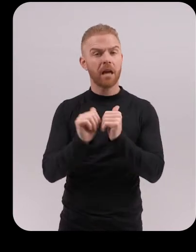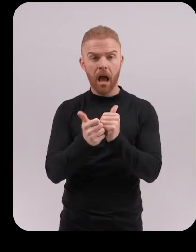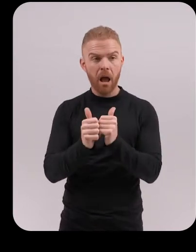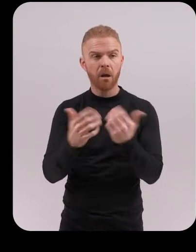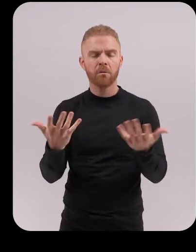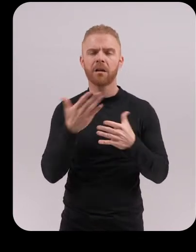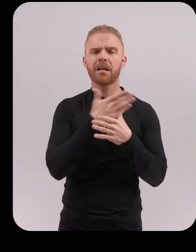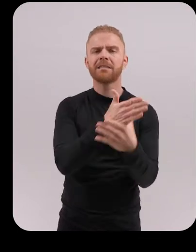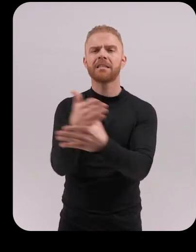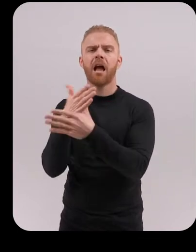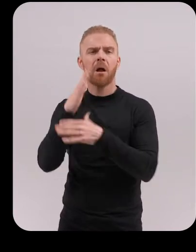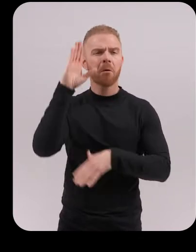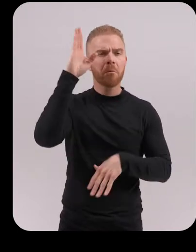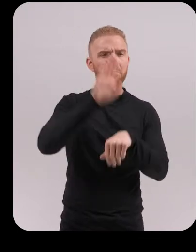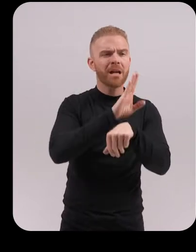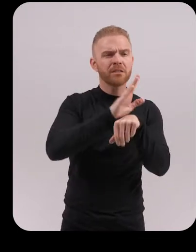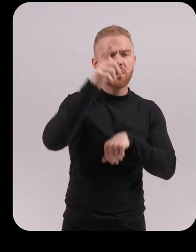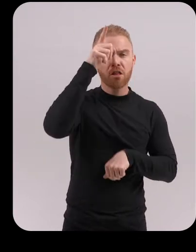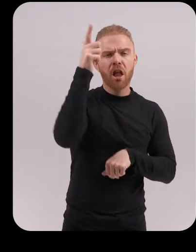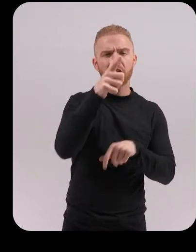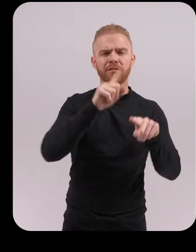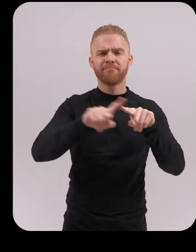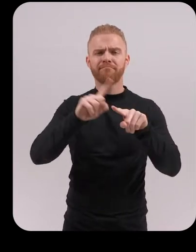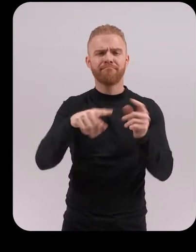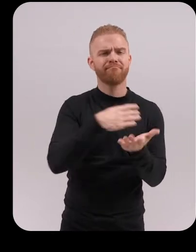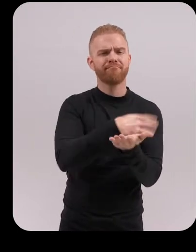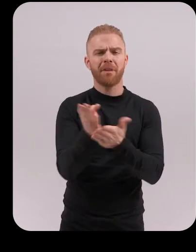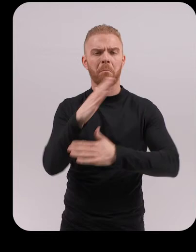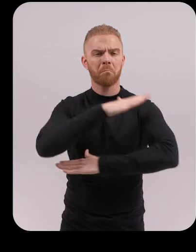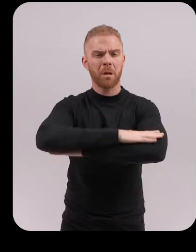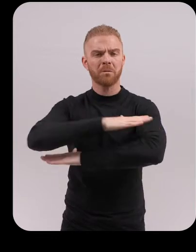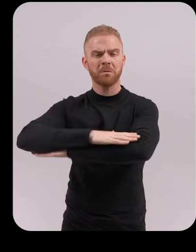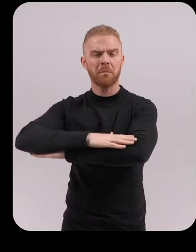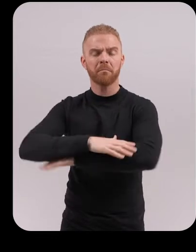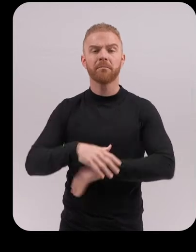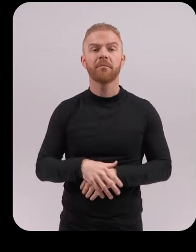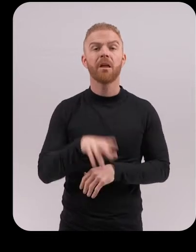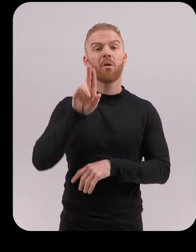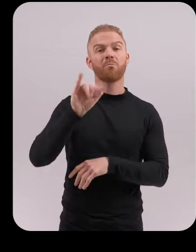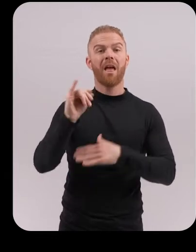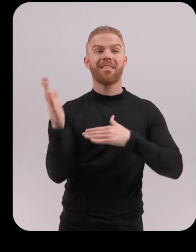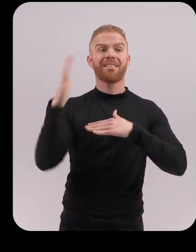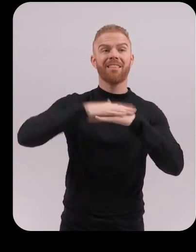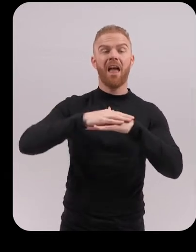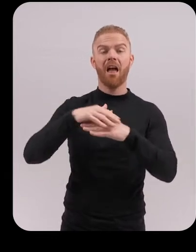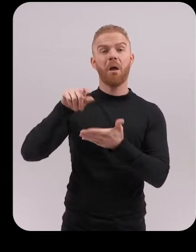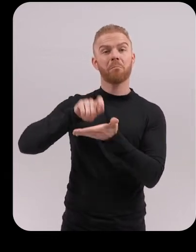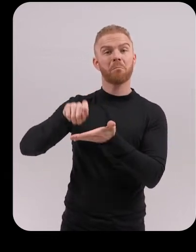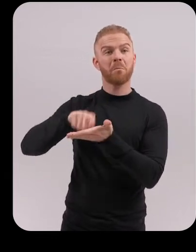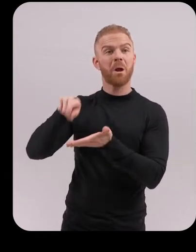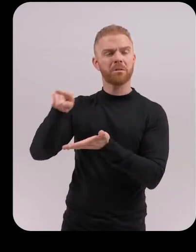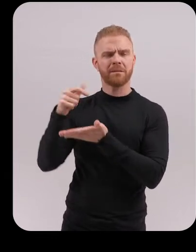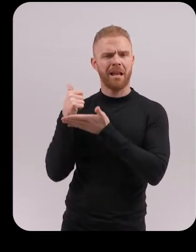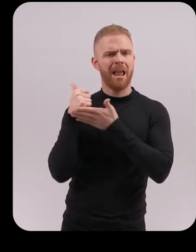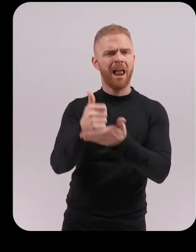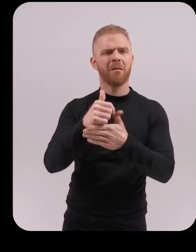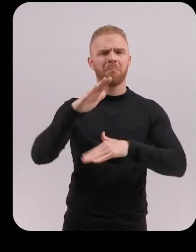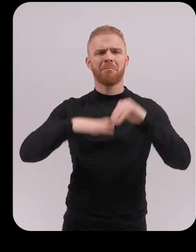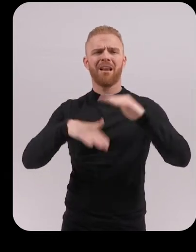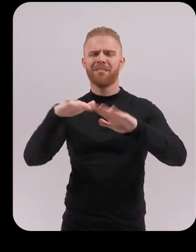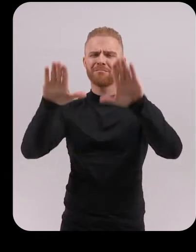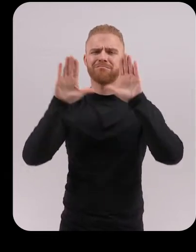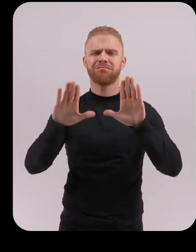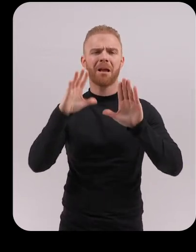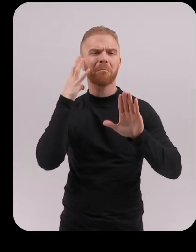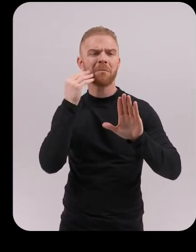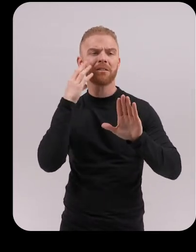business logic across platforms. On the UI layer, Compose helps you build excellent